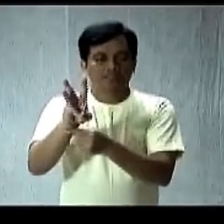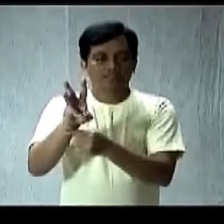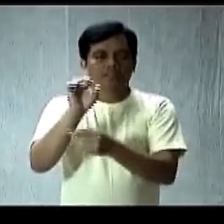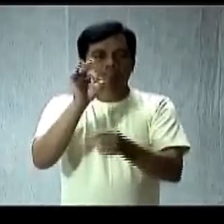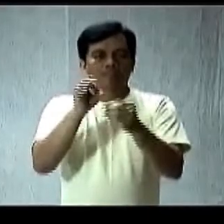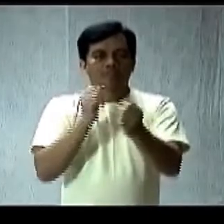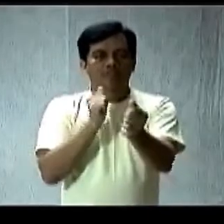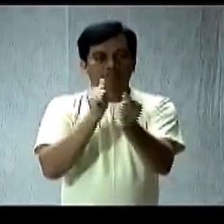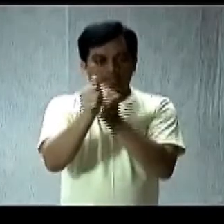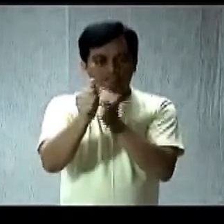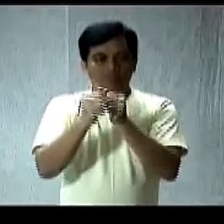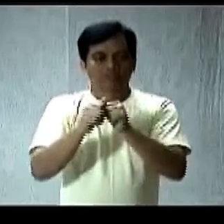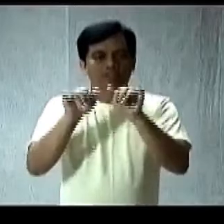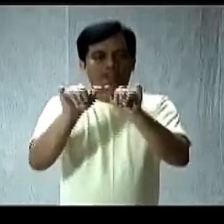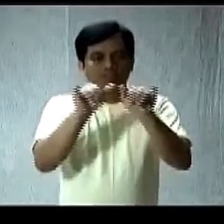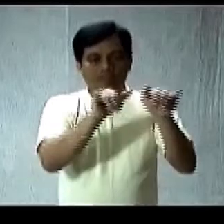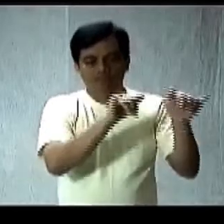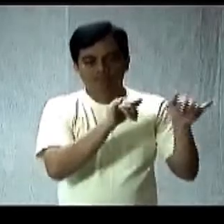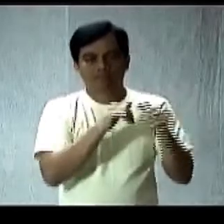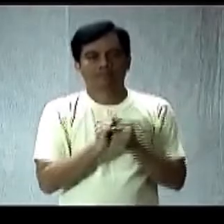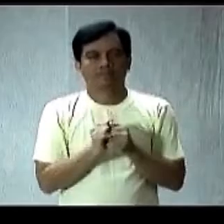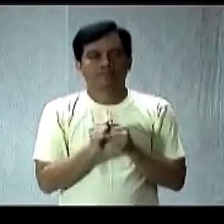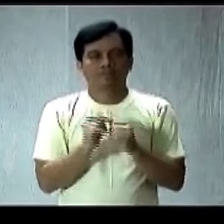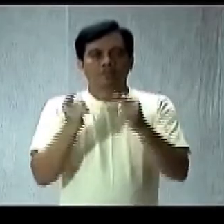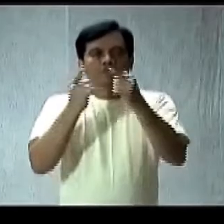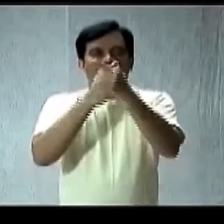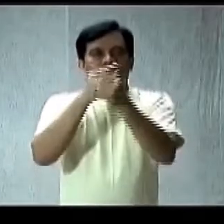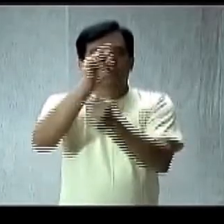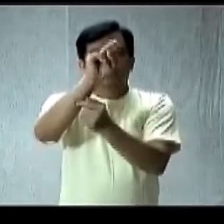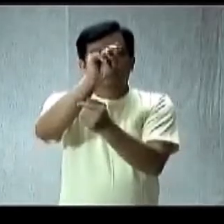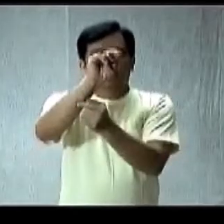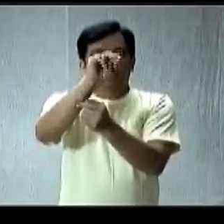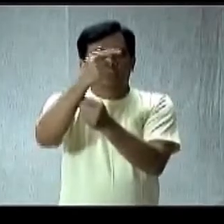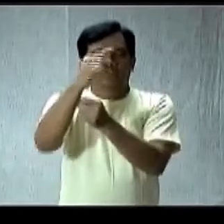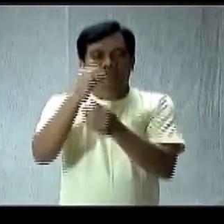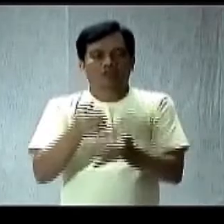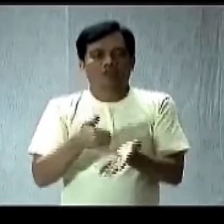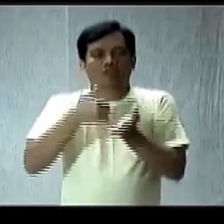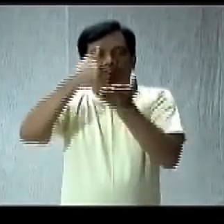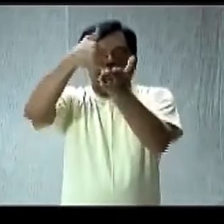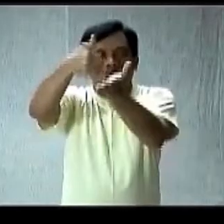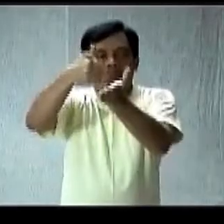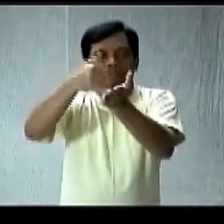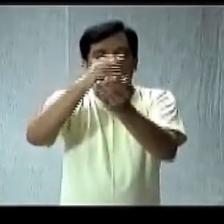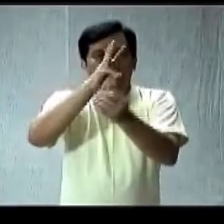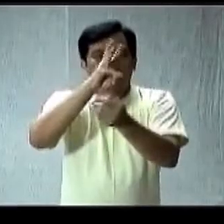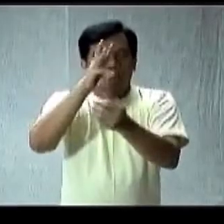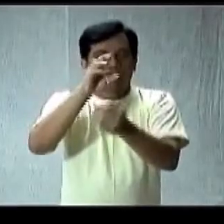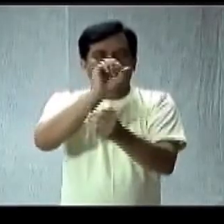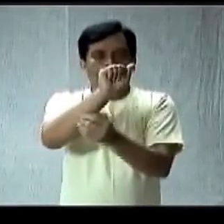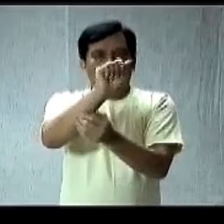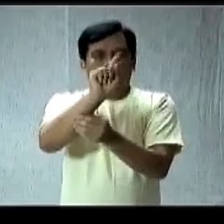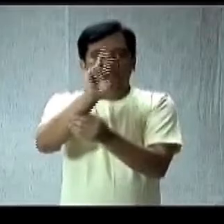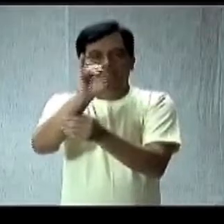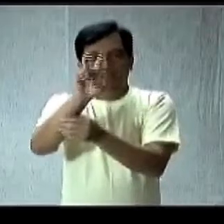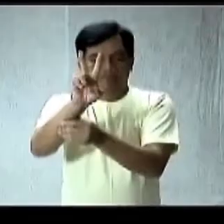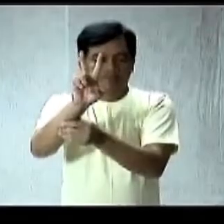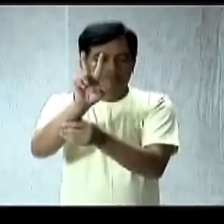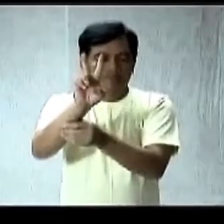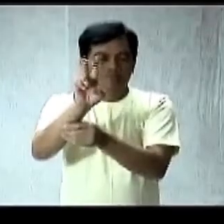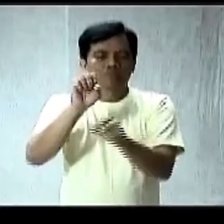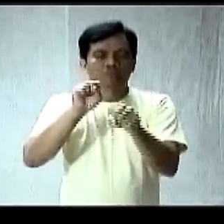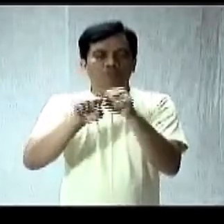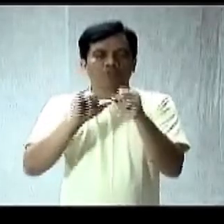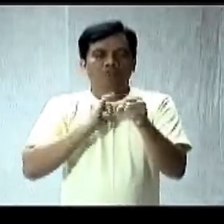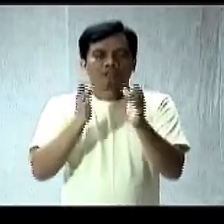websites if they complied with the standards. The first NGO to be awarded was Achieve. I